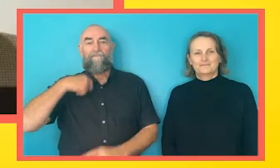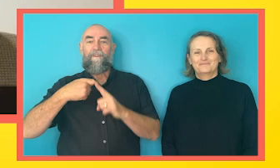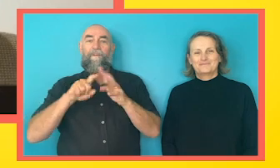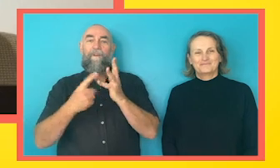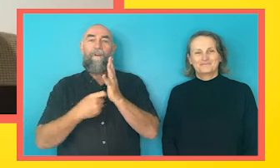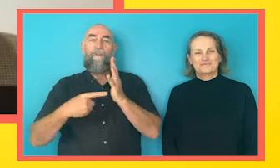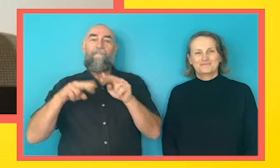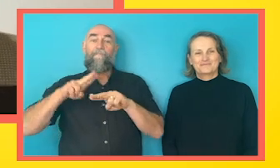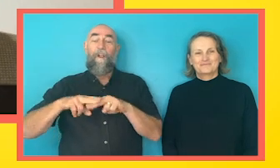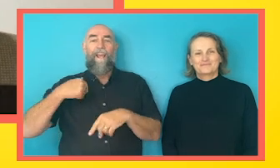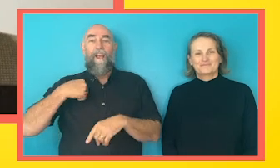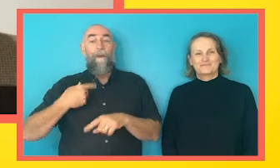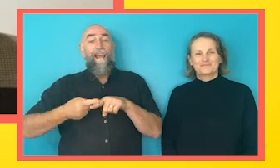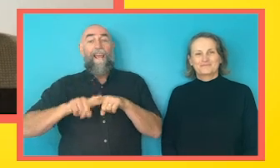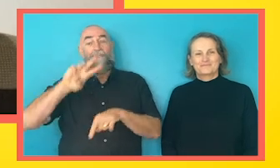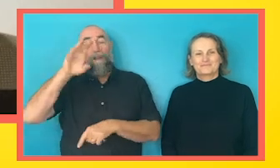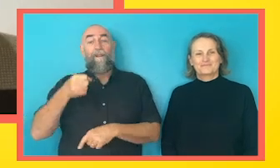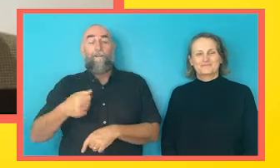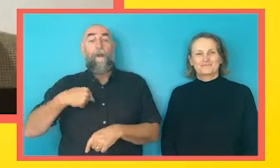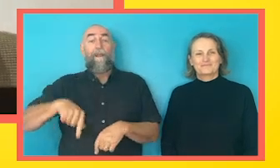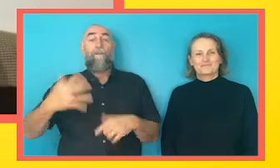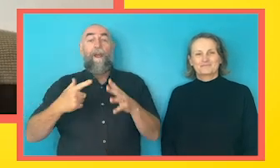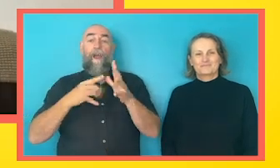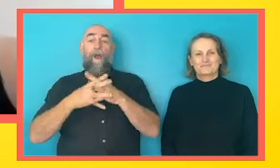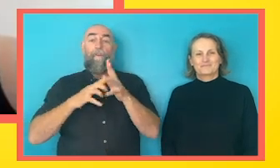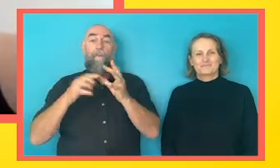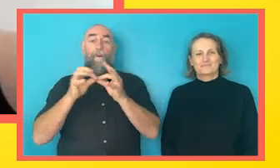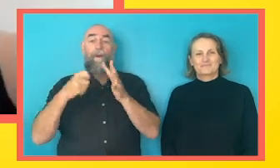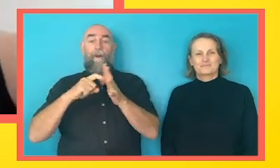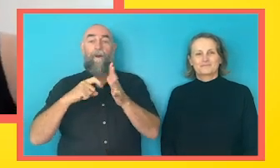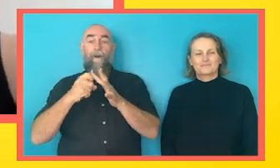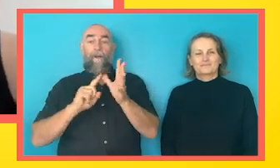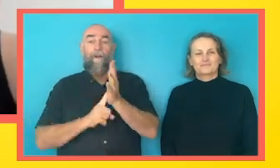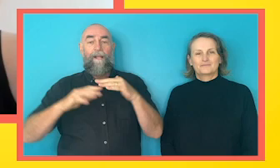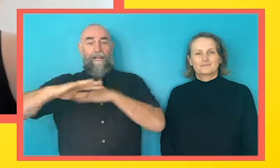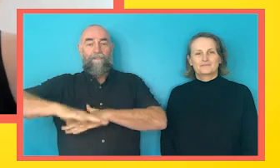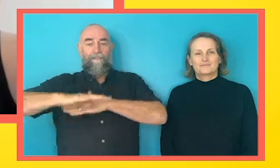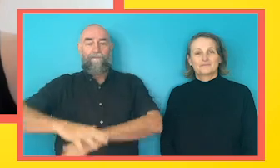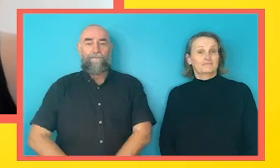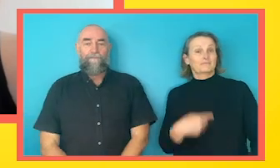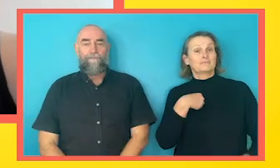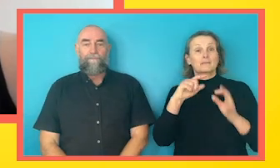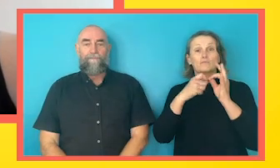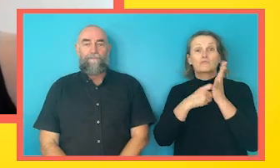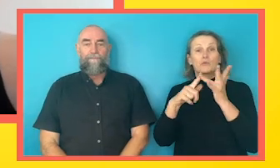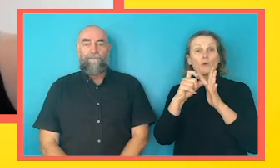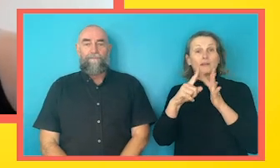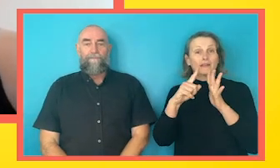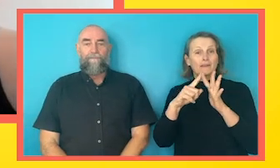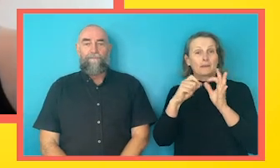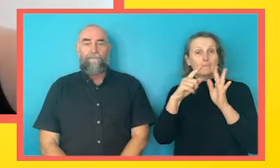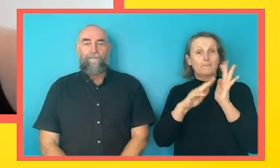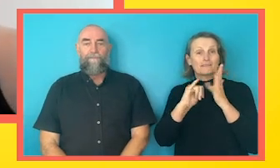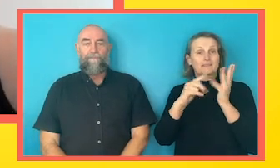Hi, I'm Kurt Fearnley, Paralympian, and I'm coming to you from Awabakal country. And I'm Paralympian Brodie Benson, and I'm broadcasting from Wanneroo